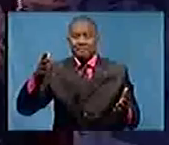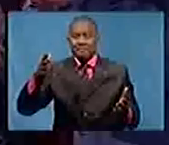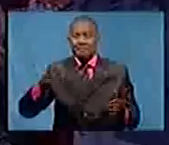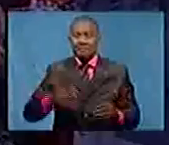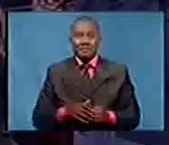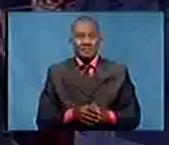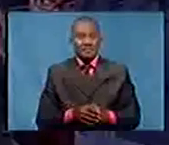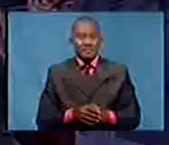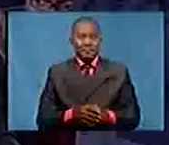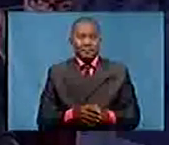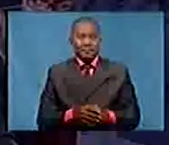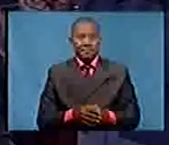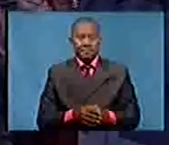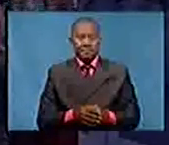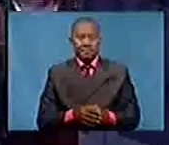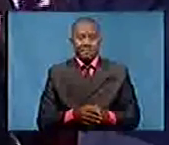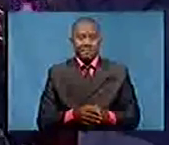contempt.